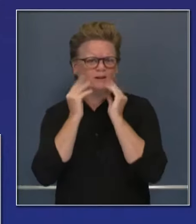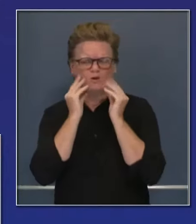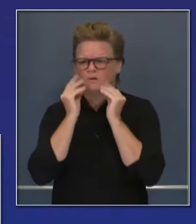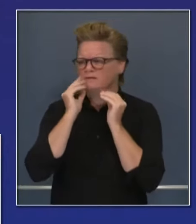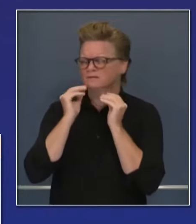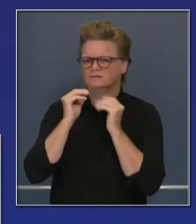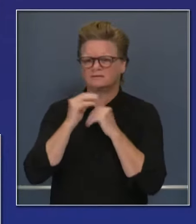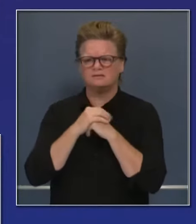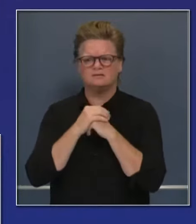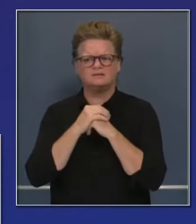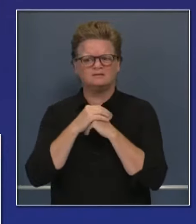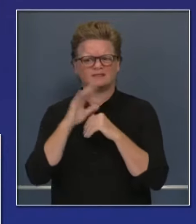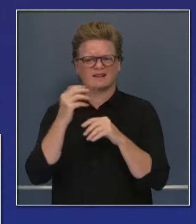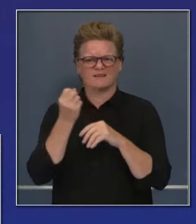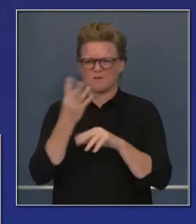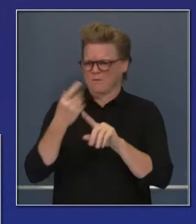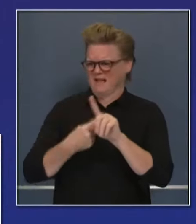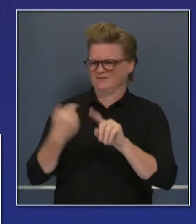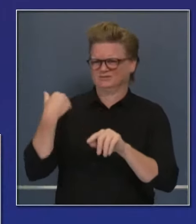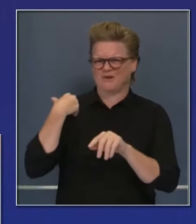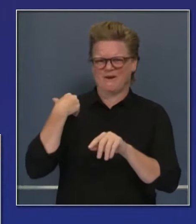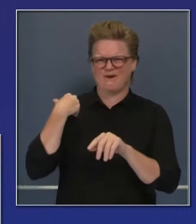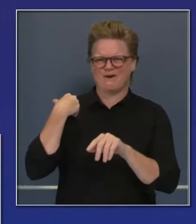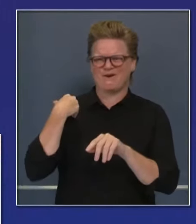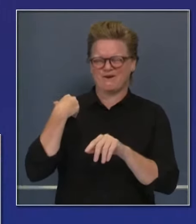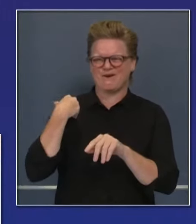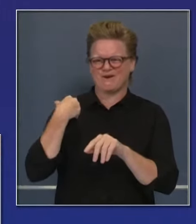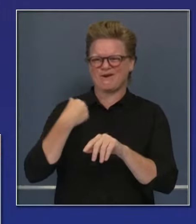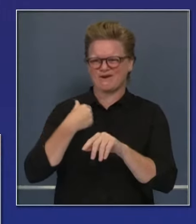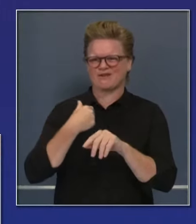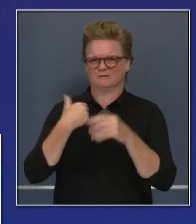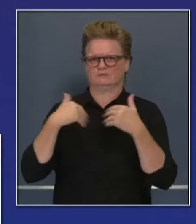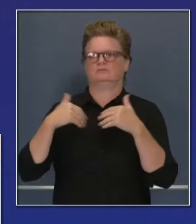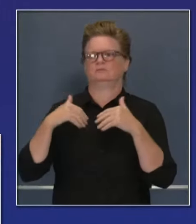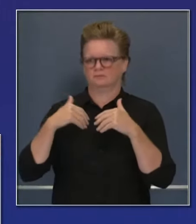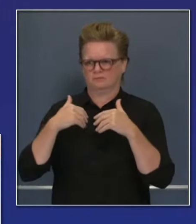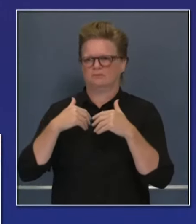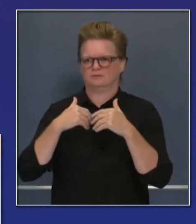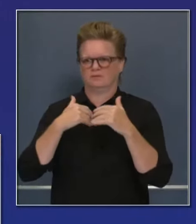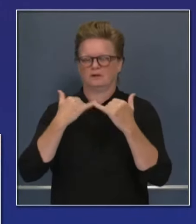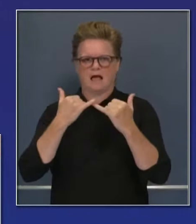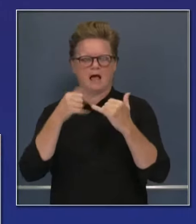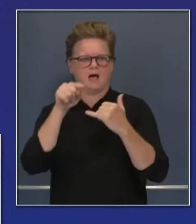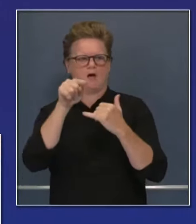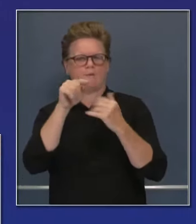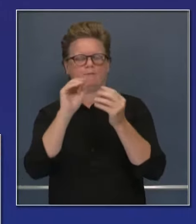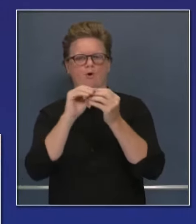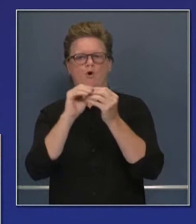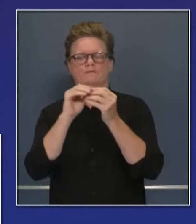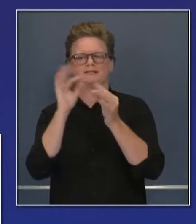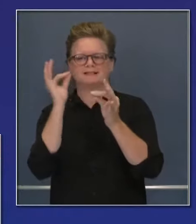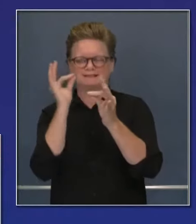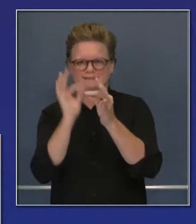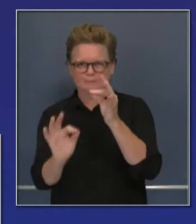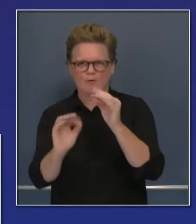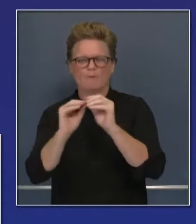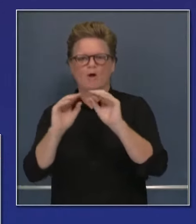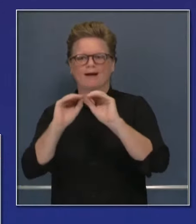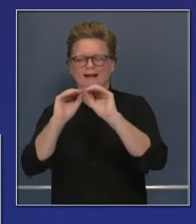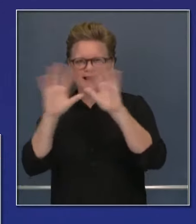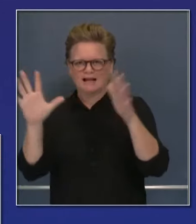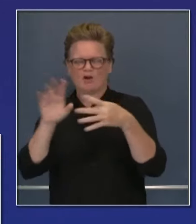months ago, but is framed with the chart that Dr. Galley will explain here